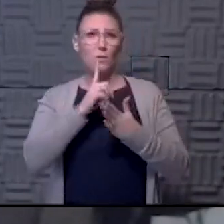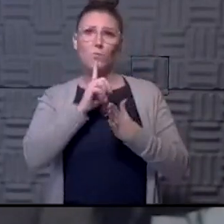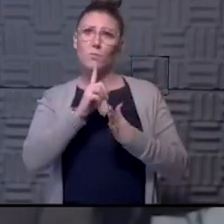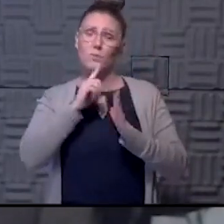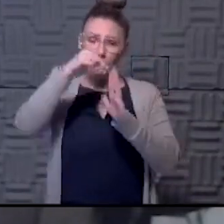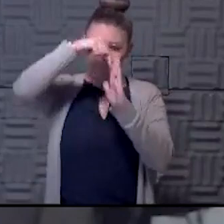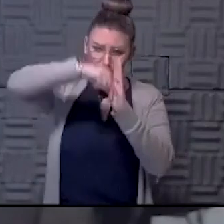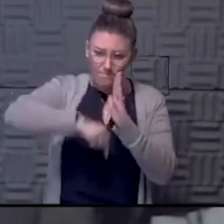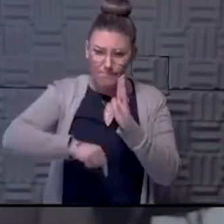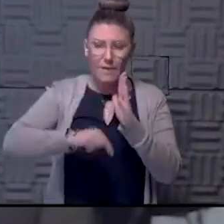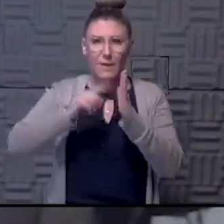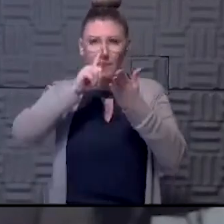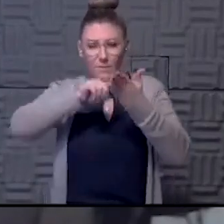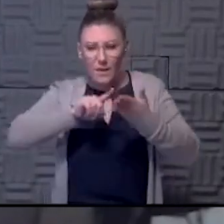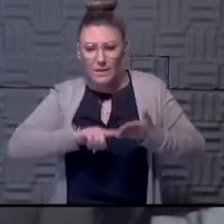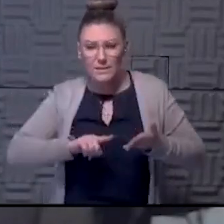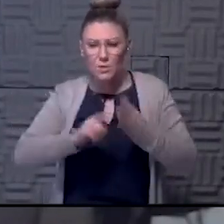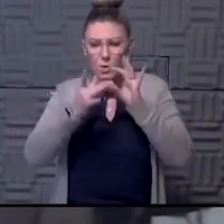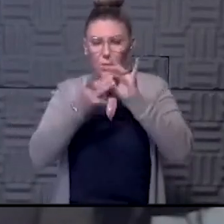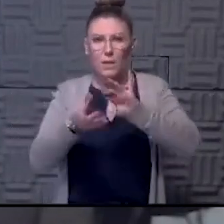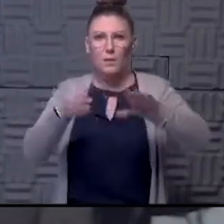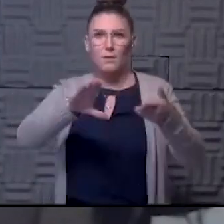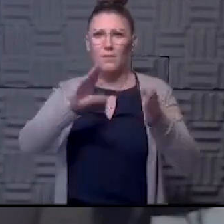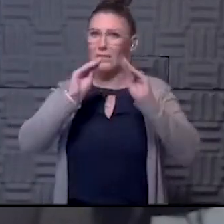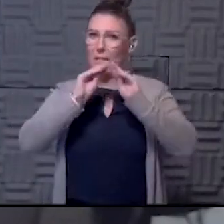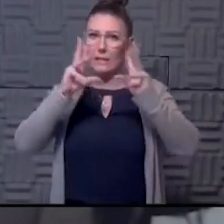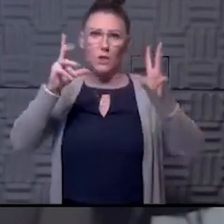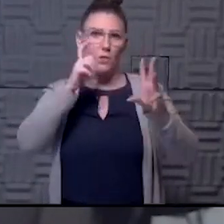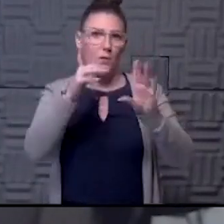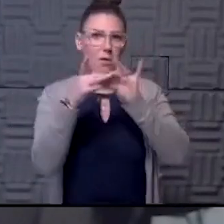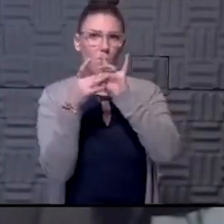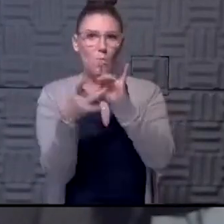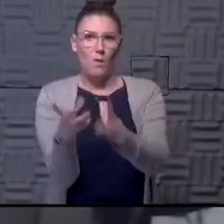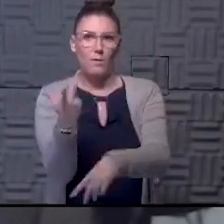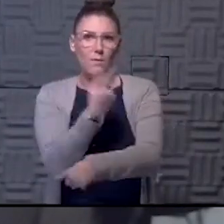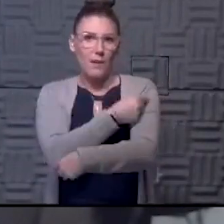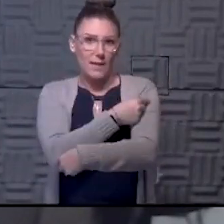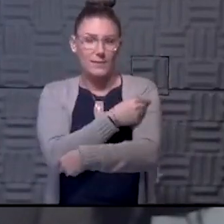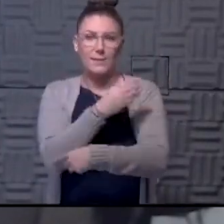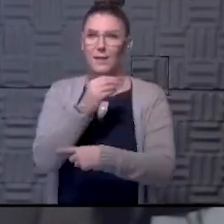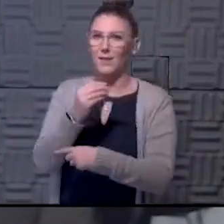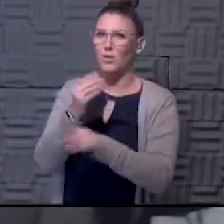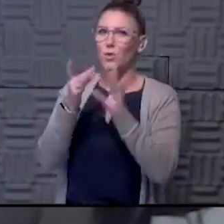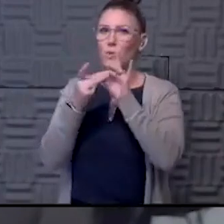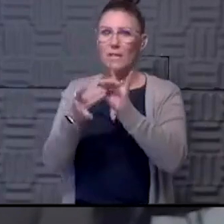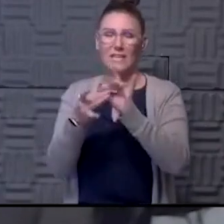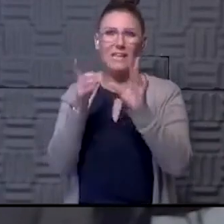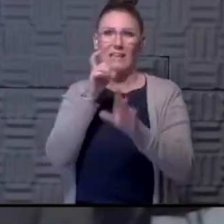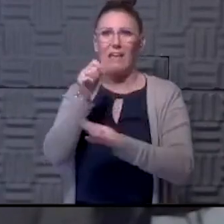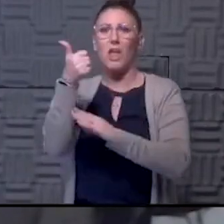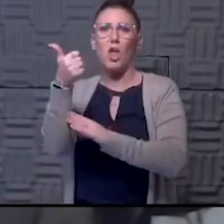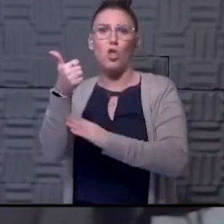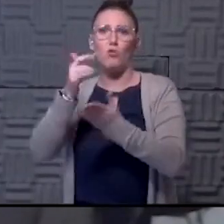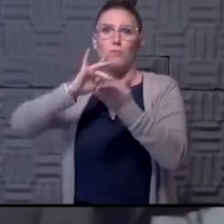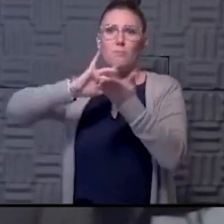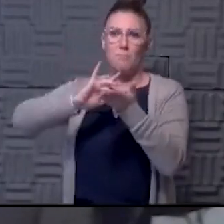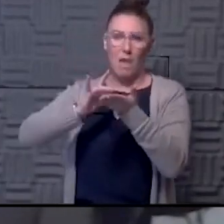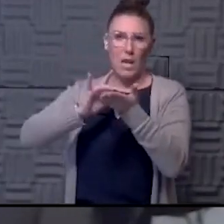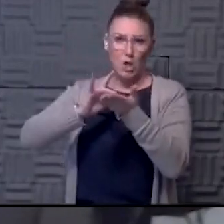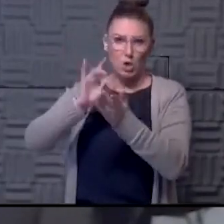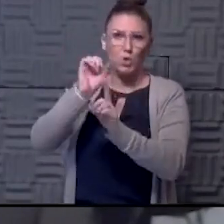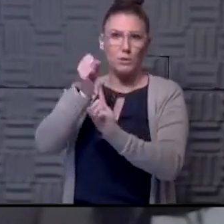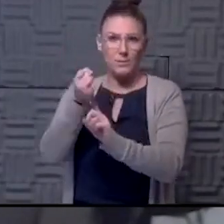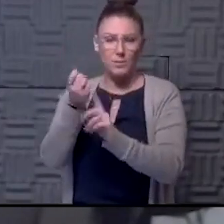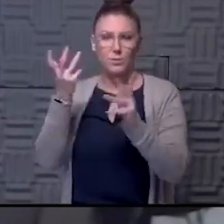investigations of those deaths, it's been very clear that these were not related to the vaccine and that they were related to underlying medical conditions